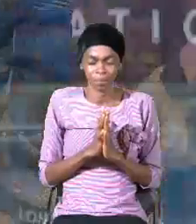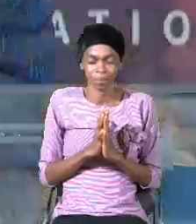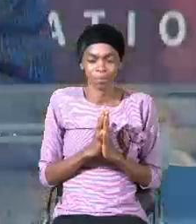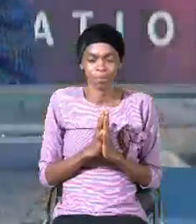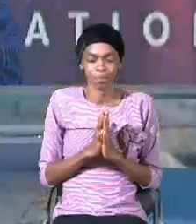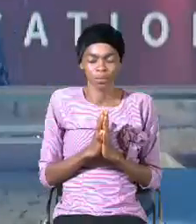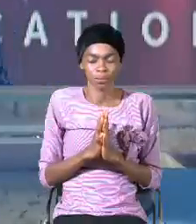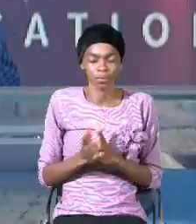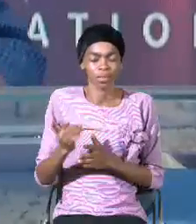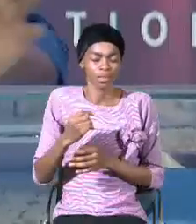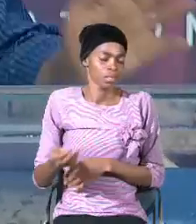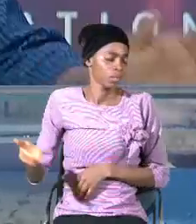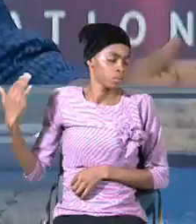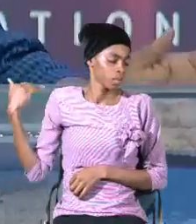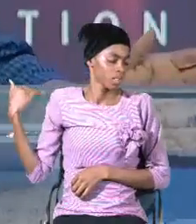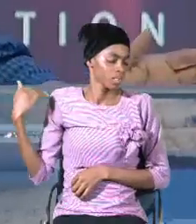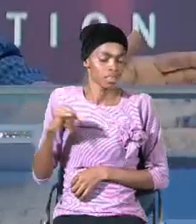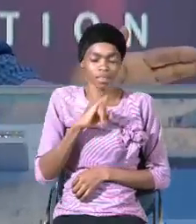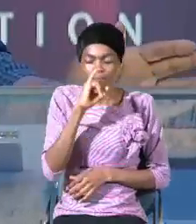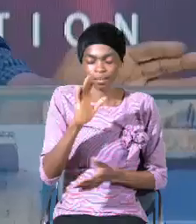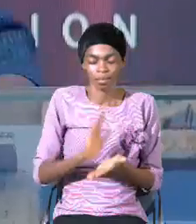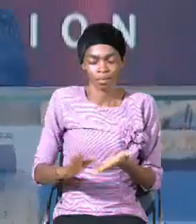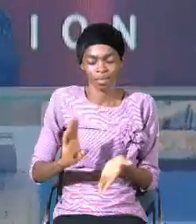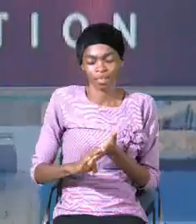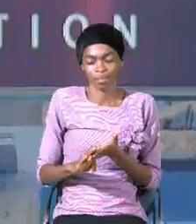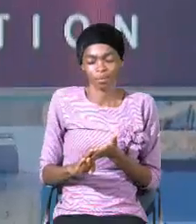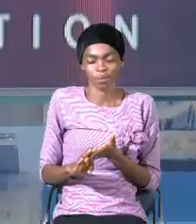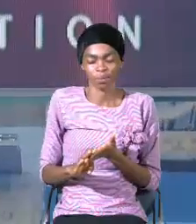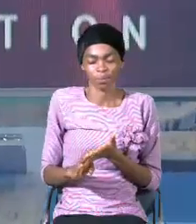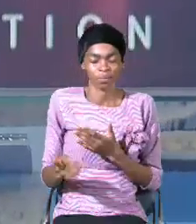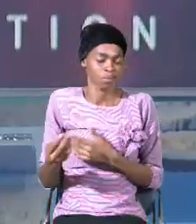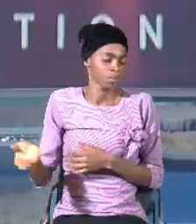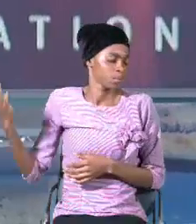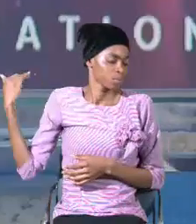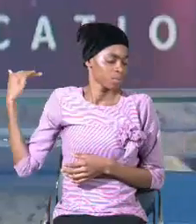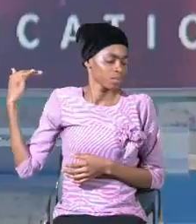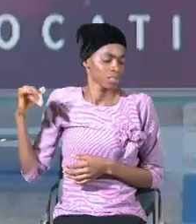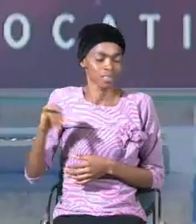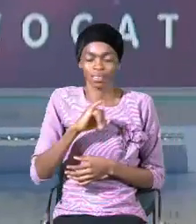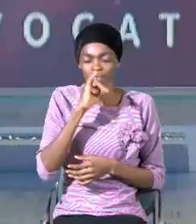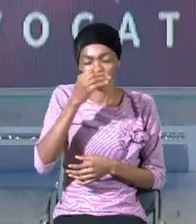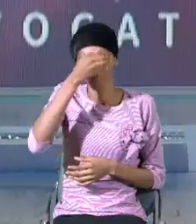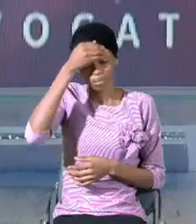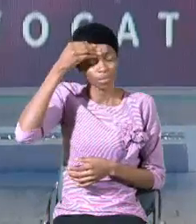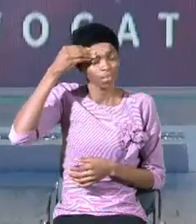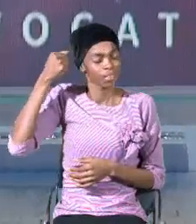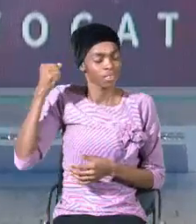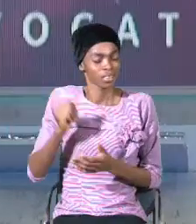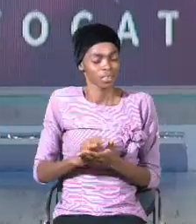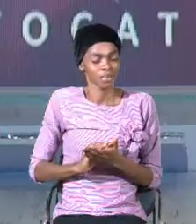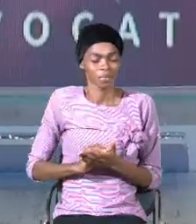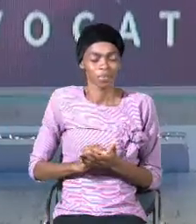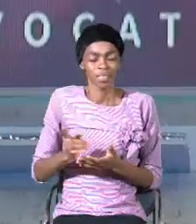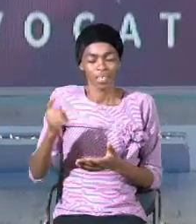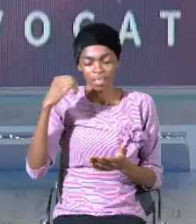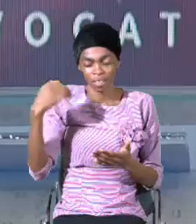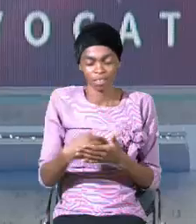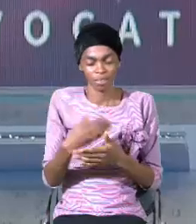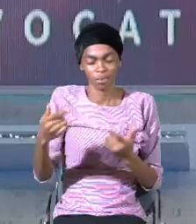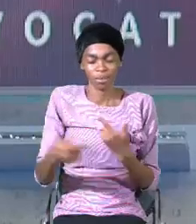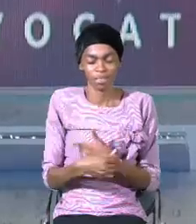The past is forgiven. The past is forgotten. A new day